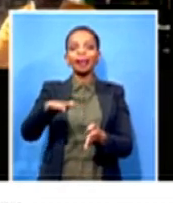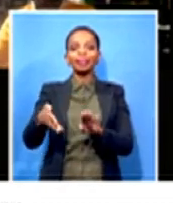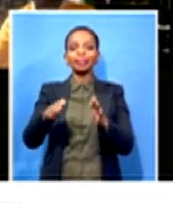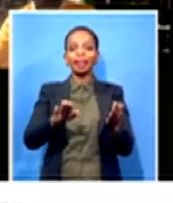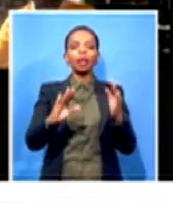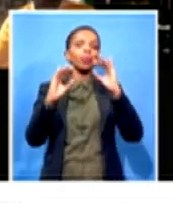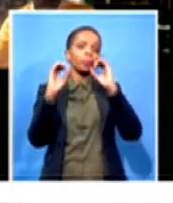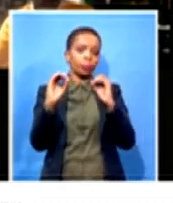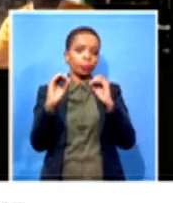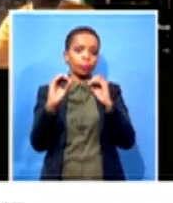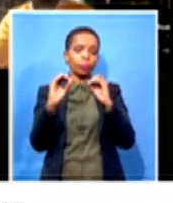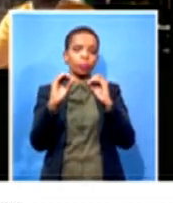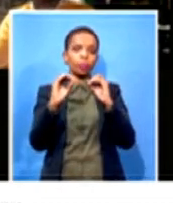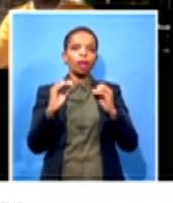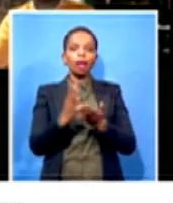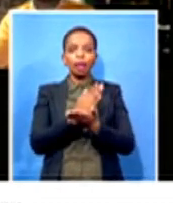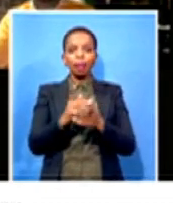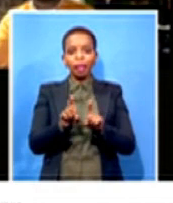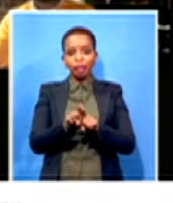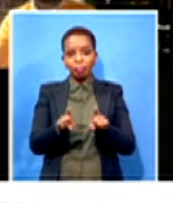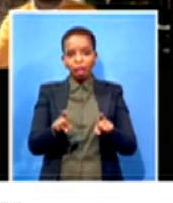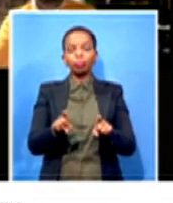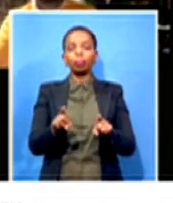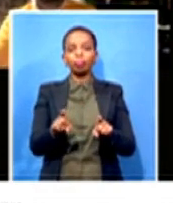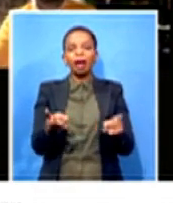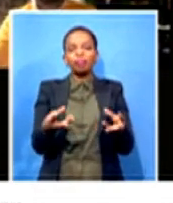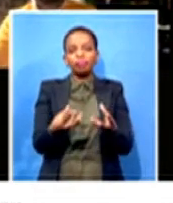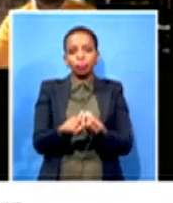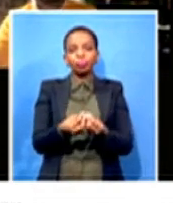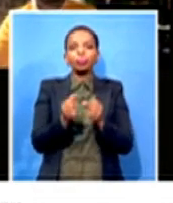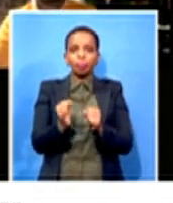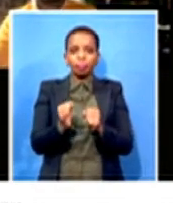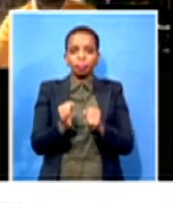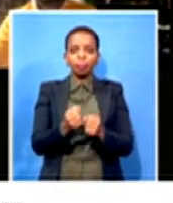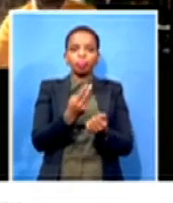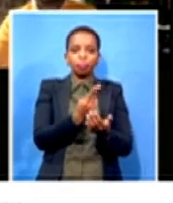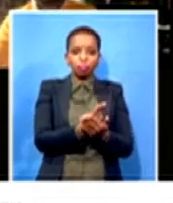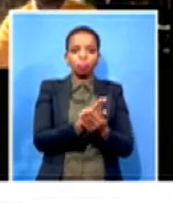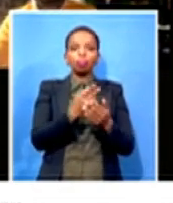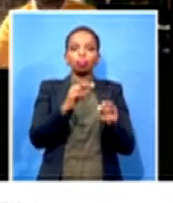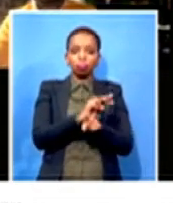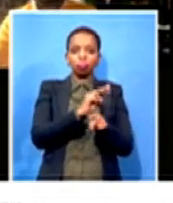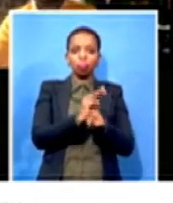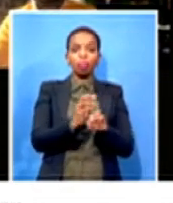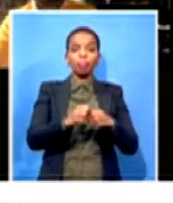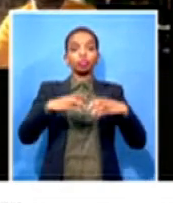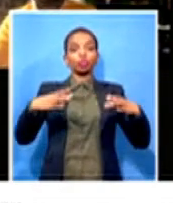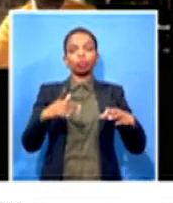ongoing care, and the majority of them were discharged. So really the message from this very large study is